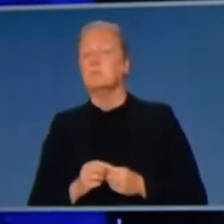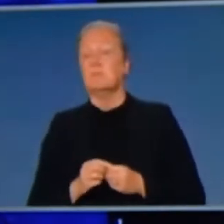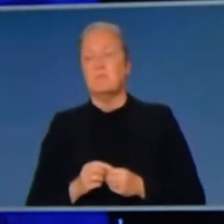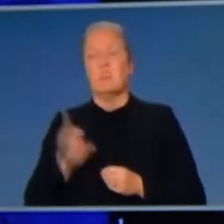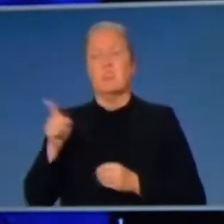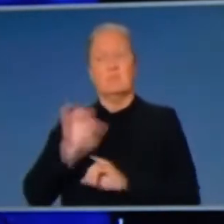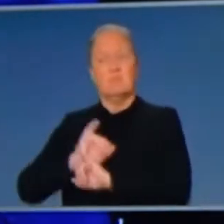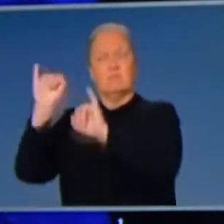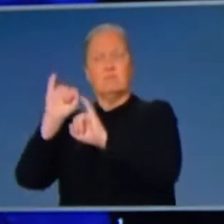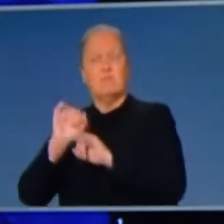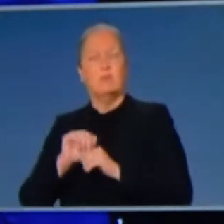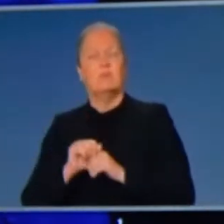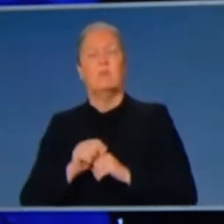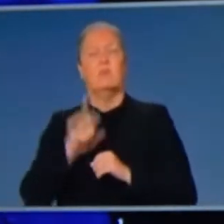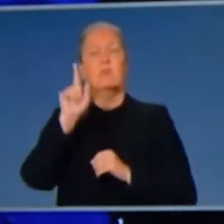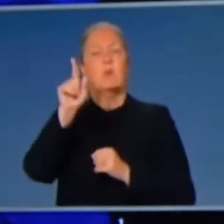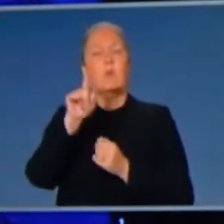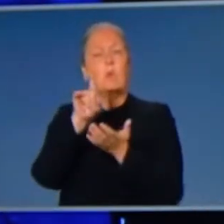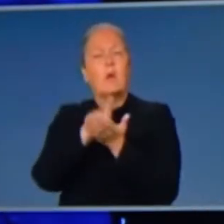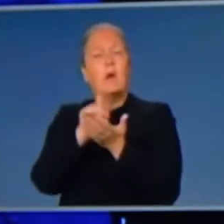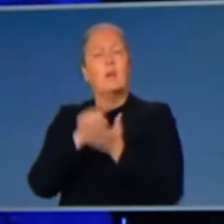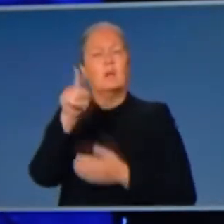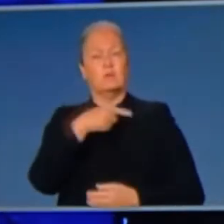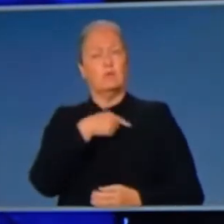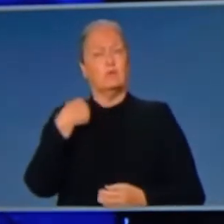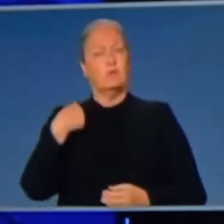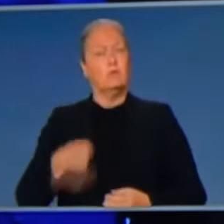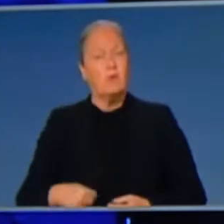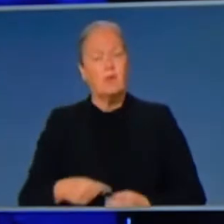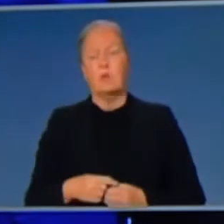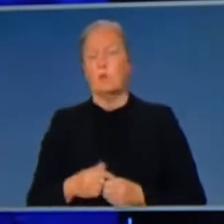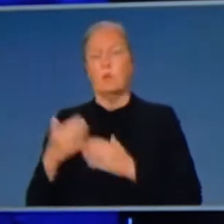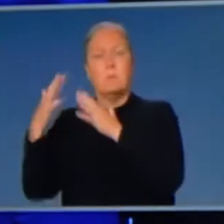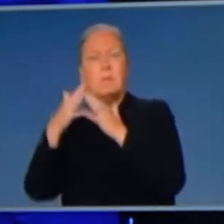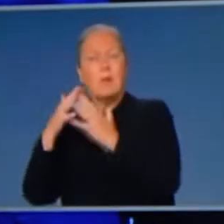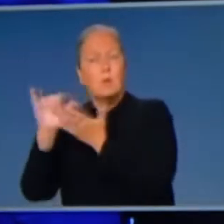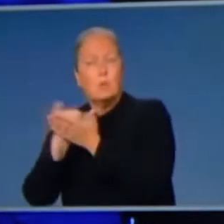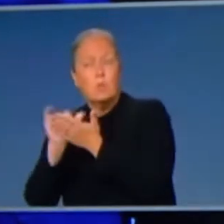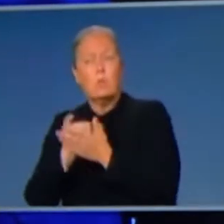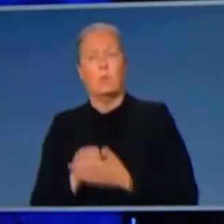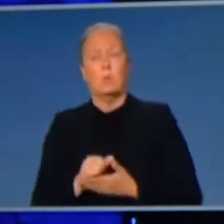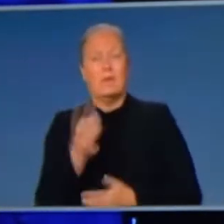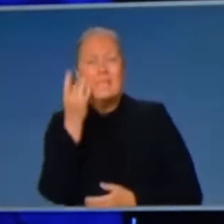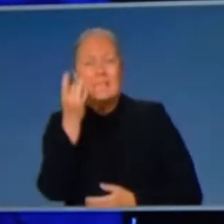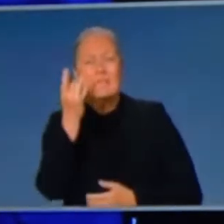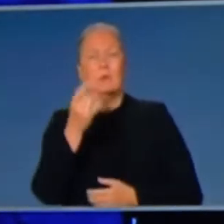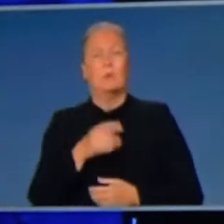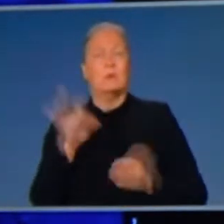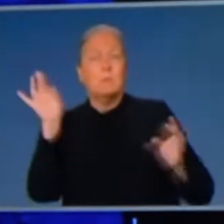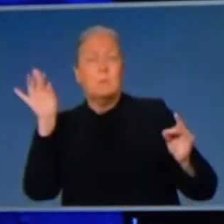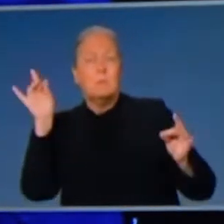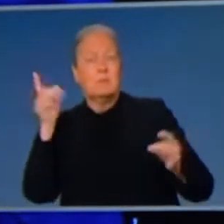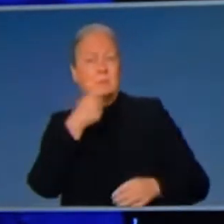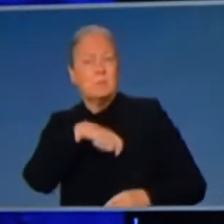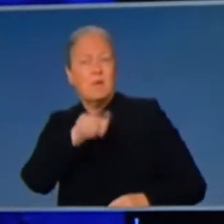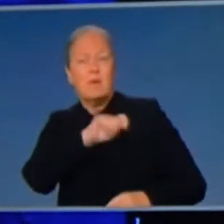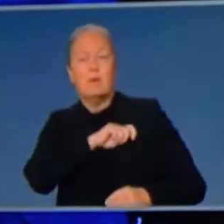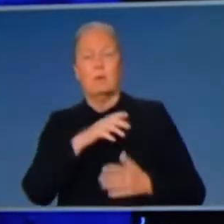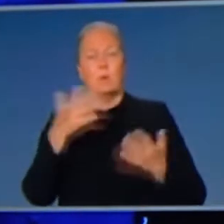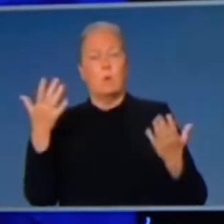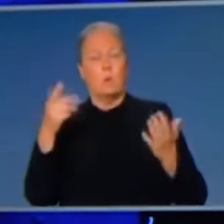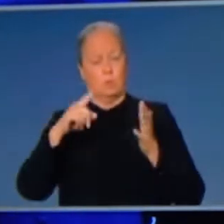initially in China and Wuhan, or in New York and the United States, or Italy or Spain, or even the United